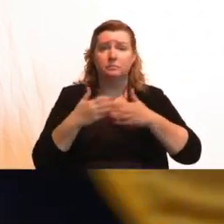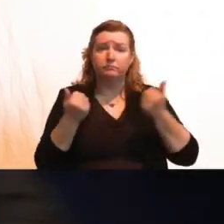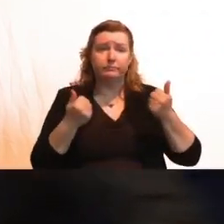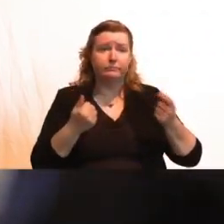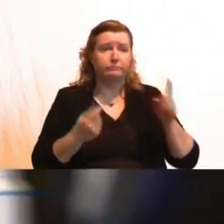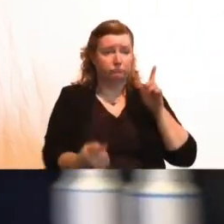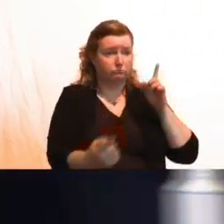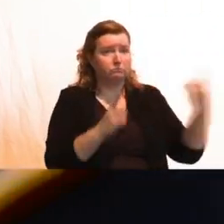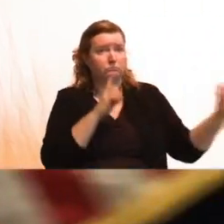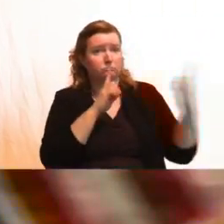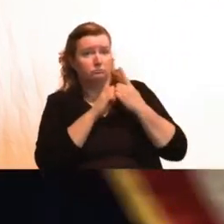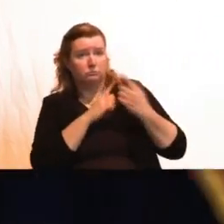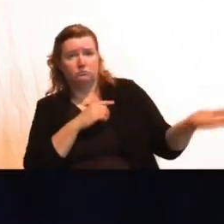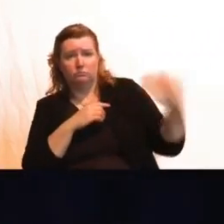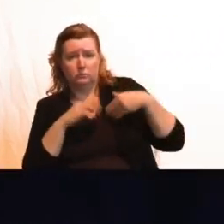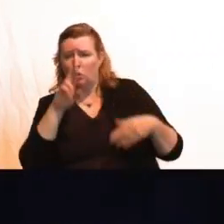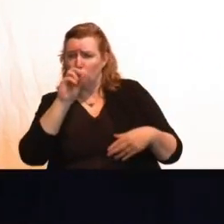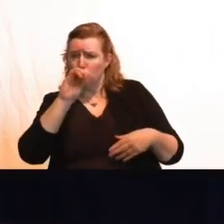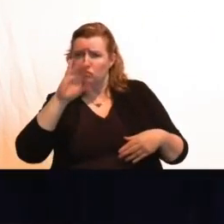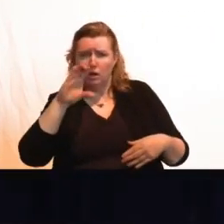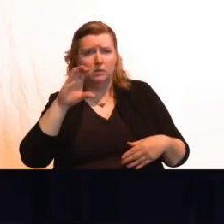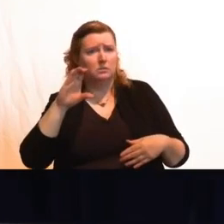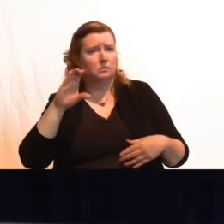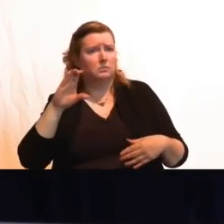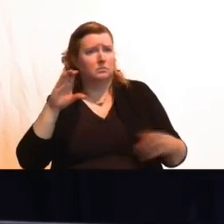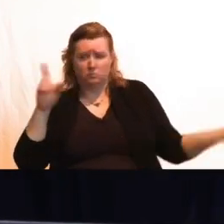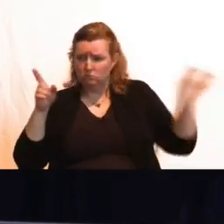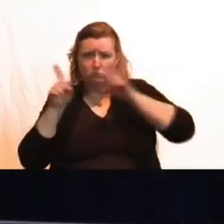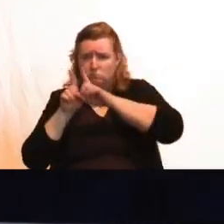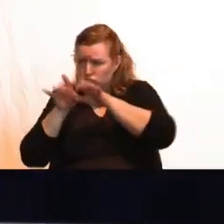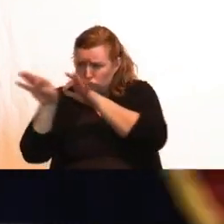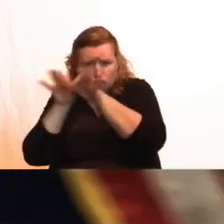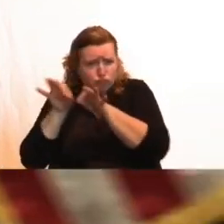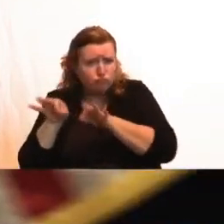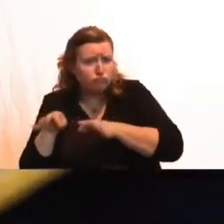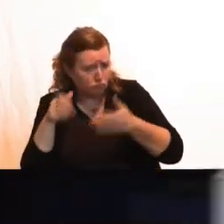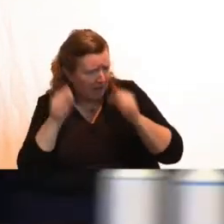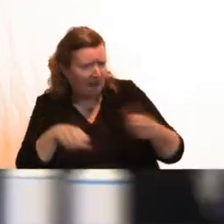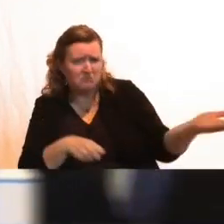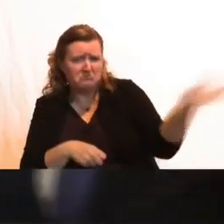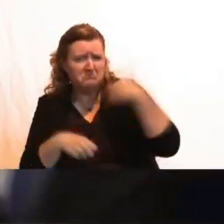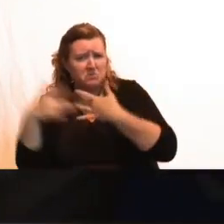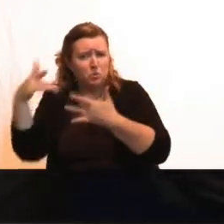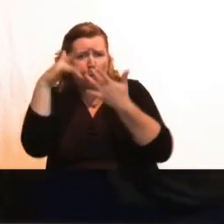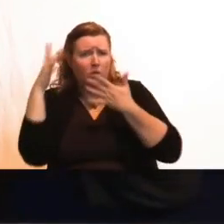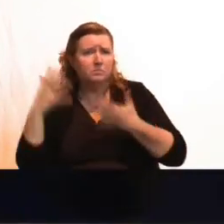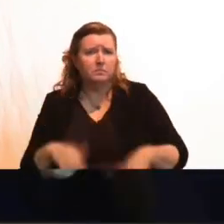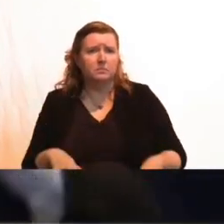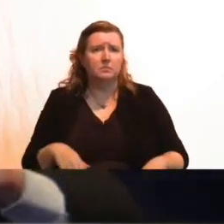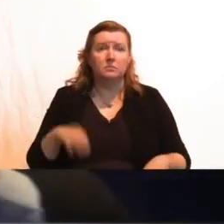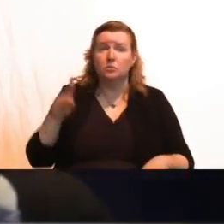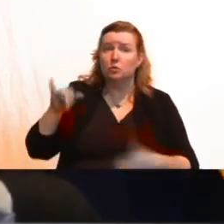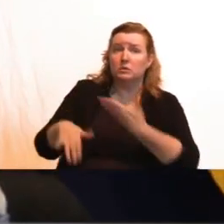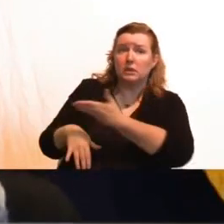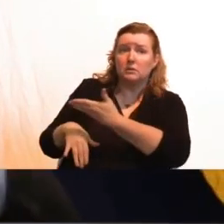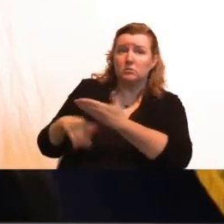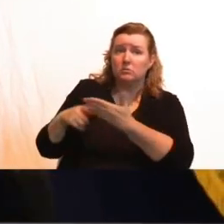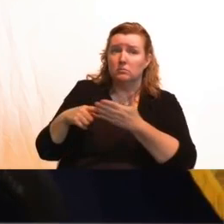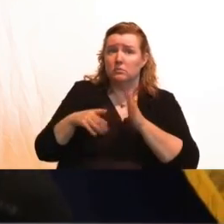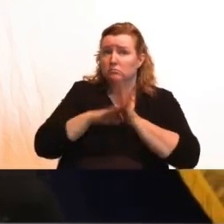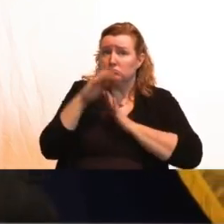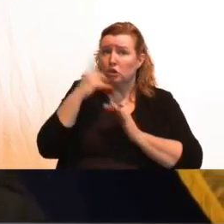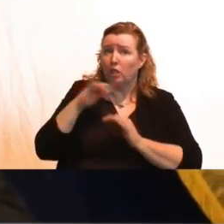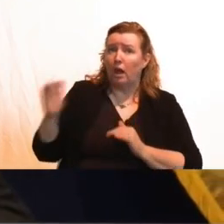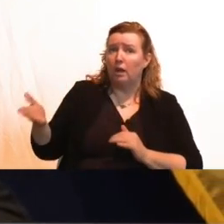surge looks like? In fact, we had this conversation earlier today. I think, may I just say this, that this is a very good question. There will be surges, just